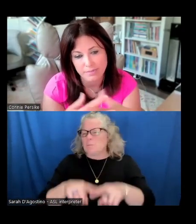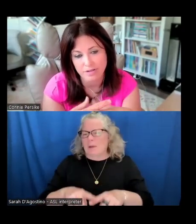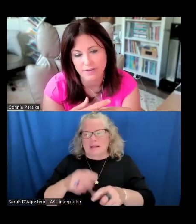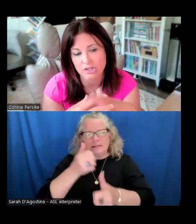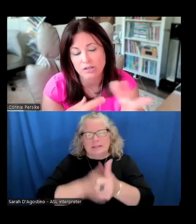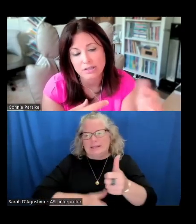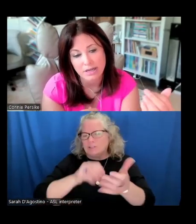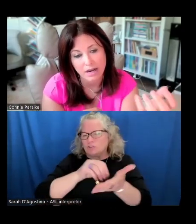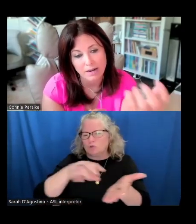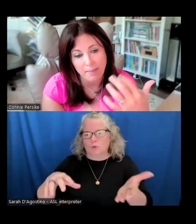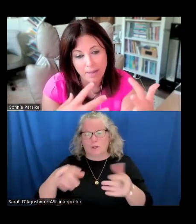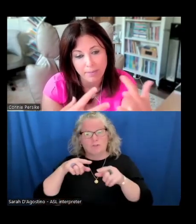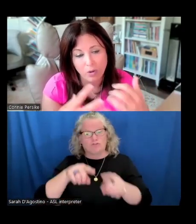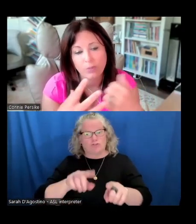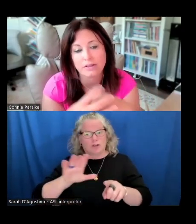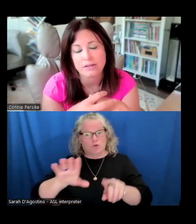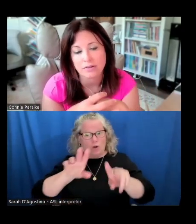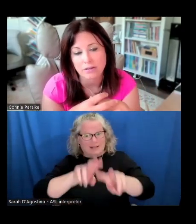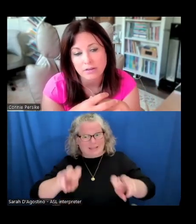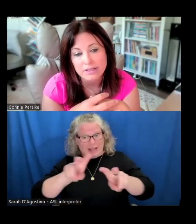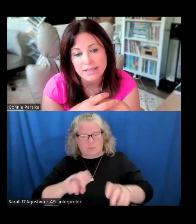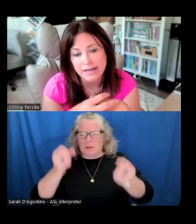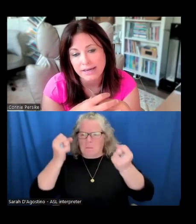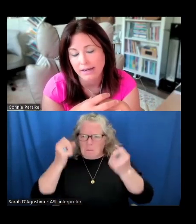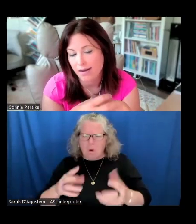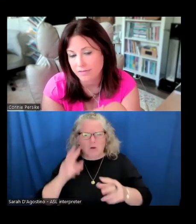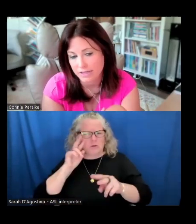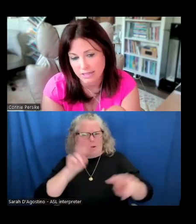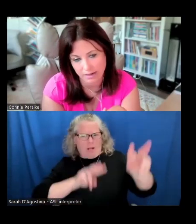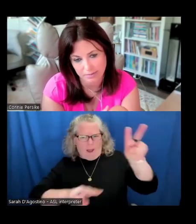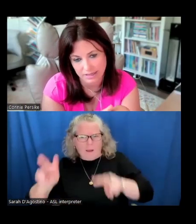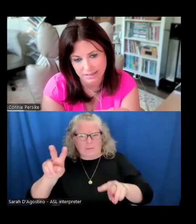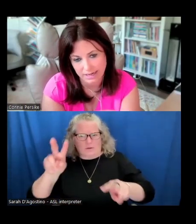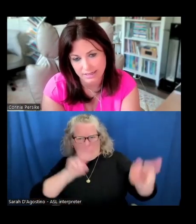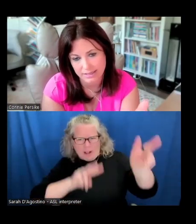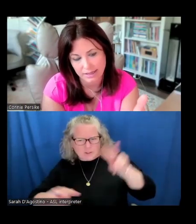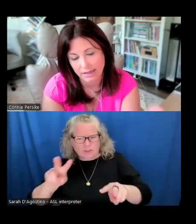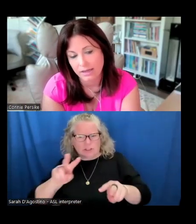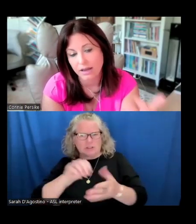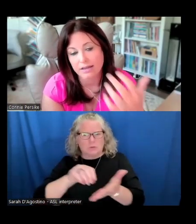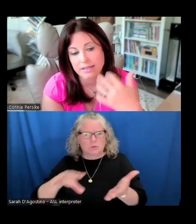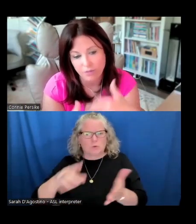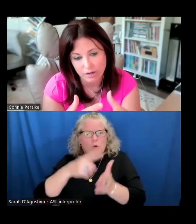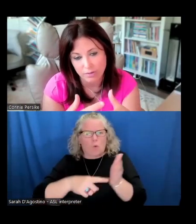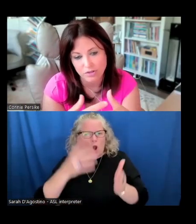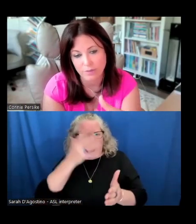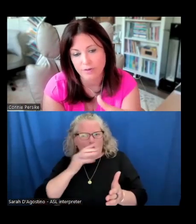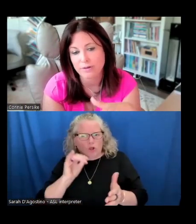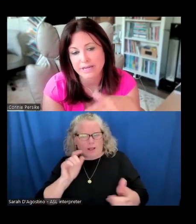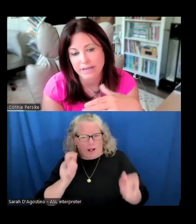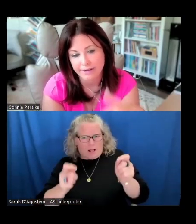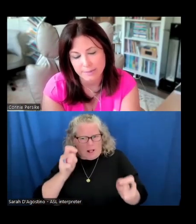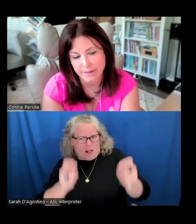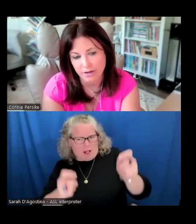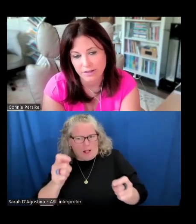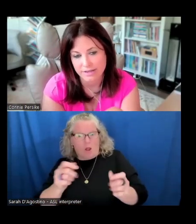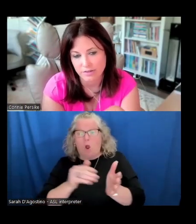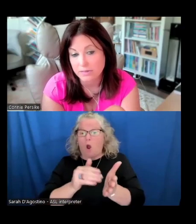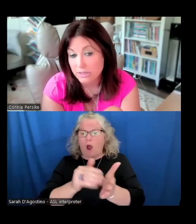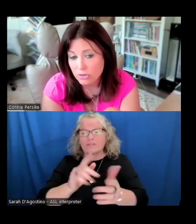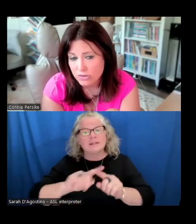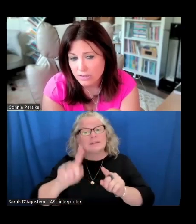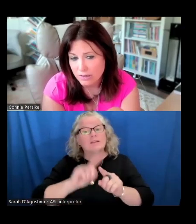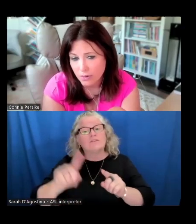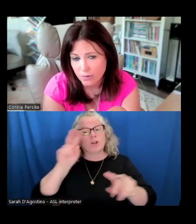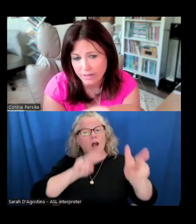multiple observations to kind of map out what the student looks like. And oftentimes that takes a different observer. We can't expect our